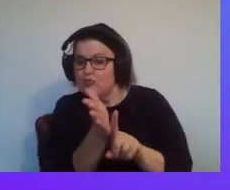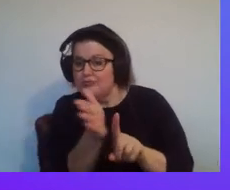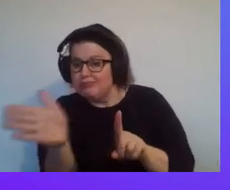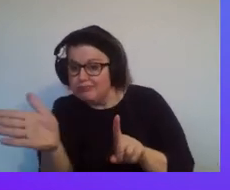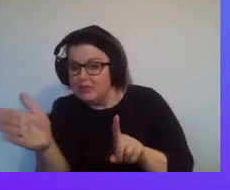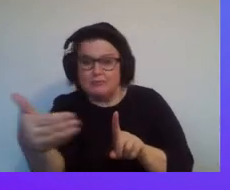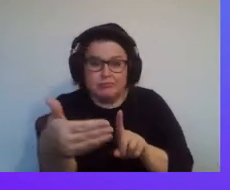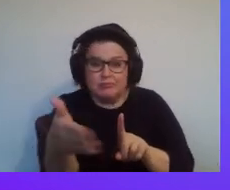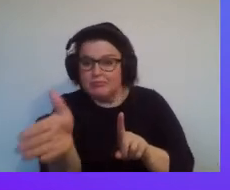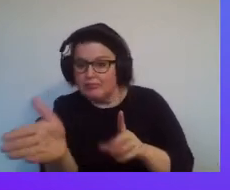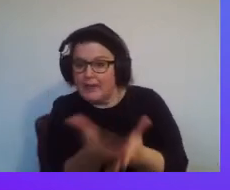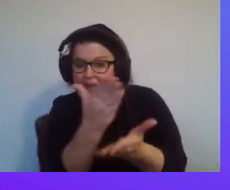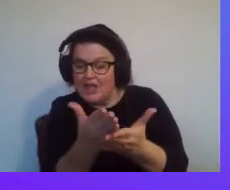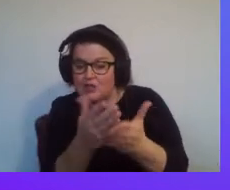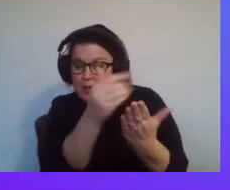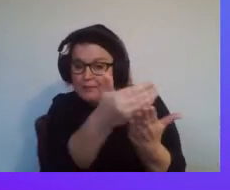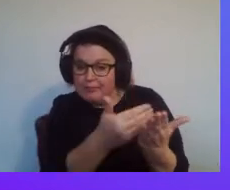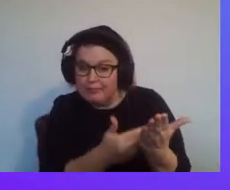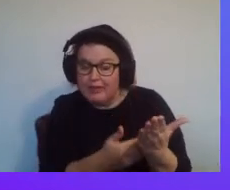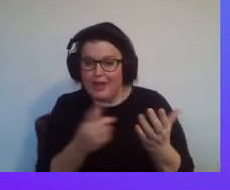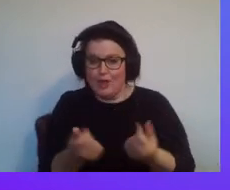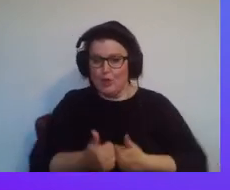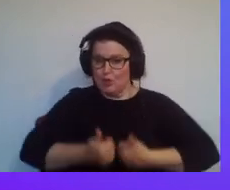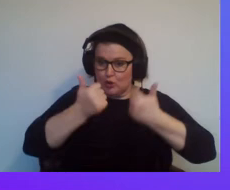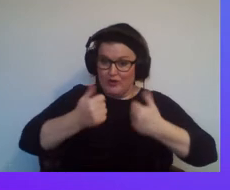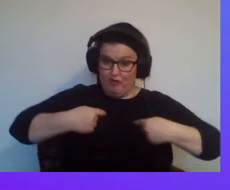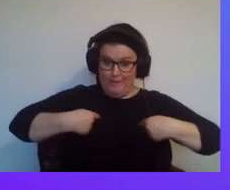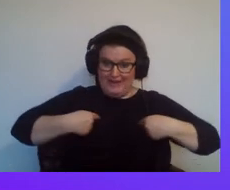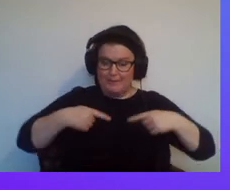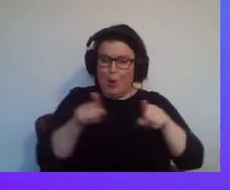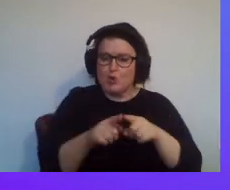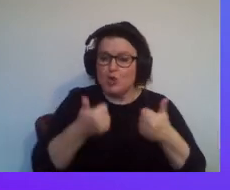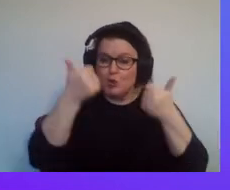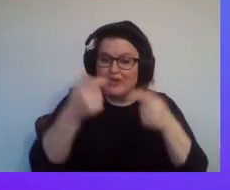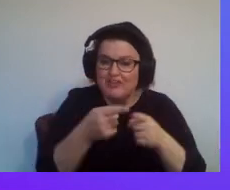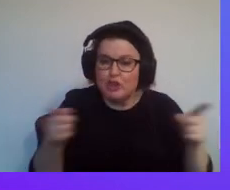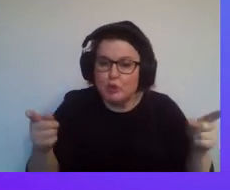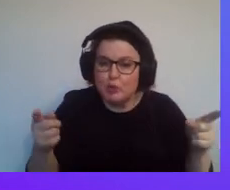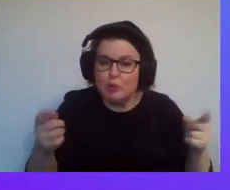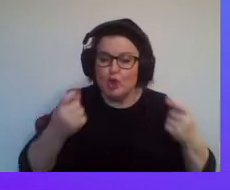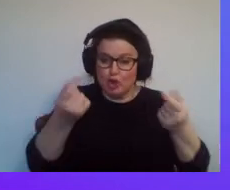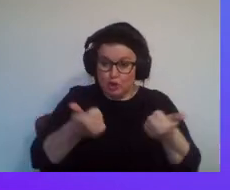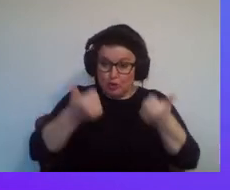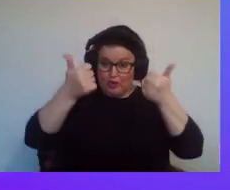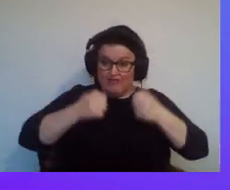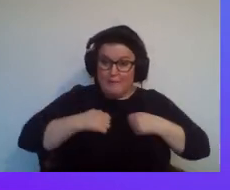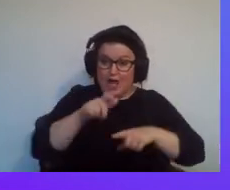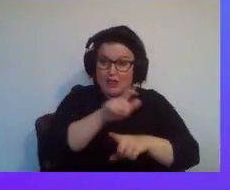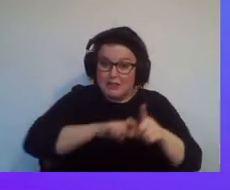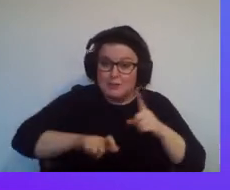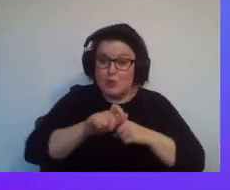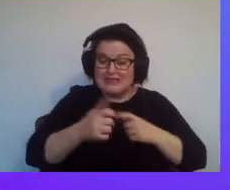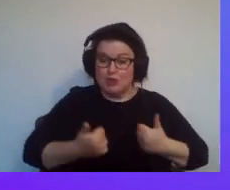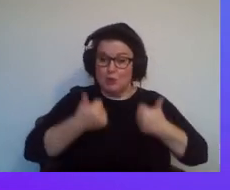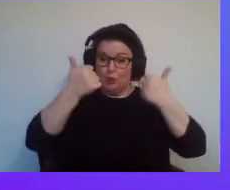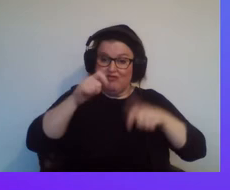but more, it's good for my people. It's good for the community. So tell me this, Dr. Yoga. When they come in for the vaccine, are